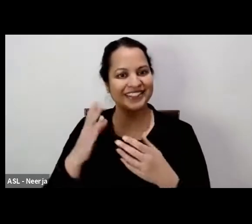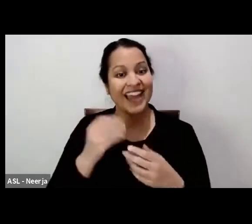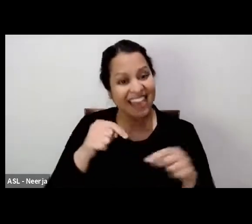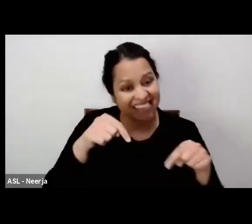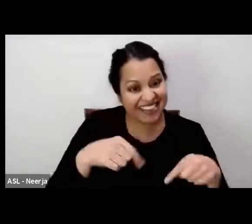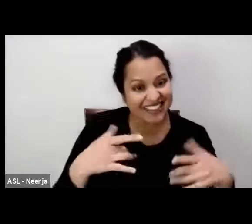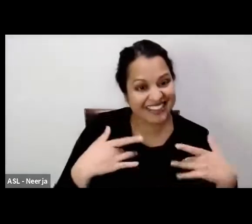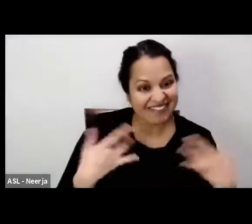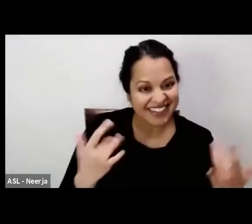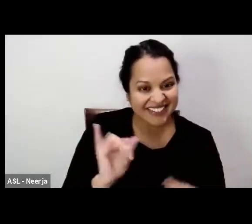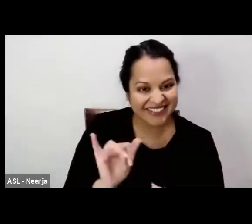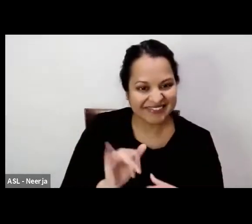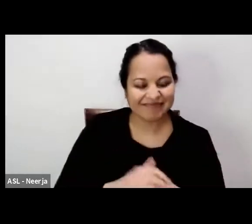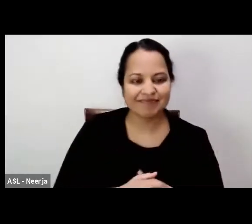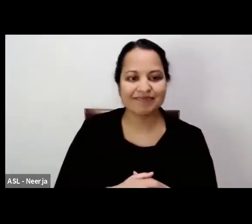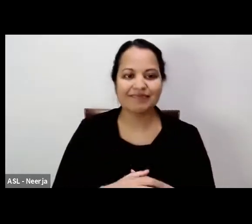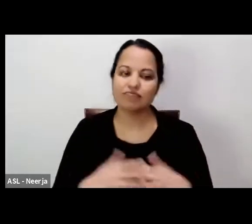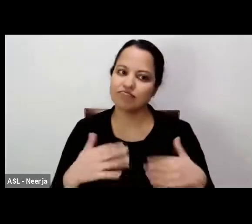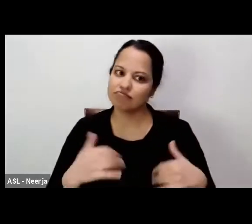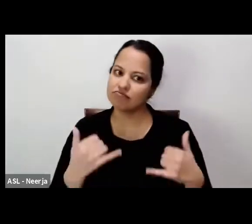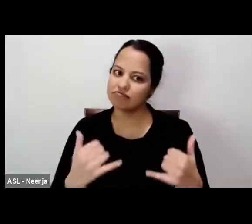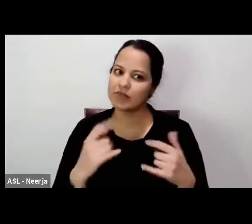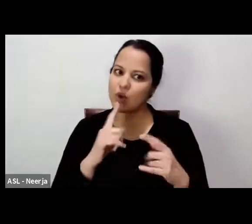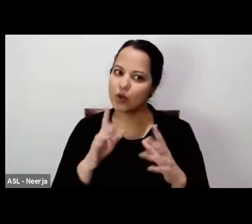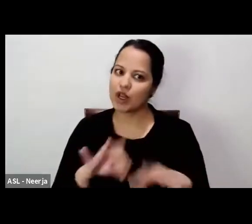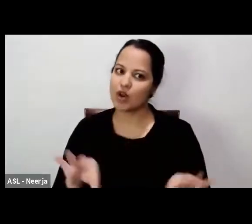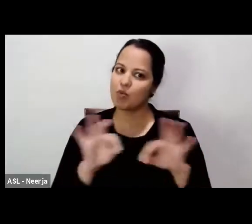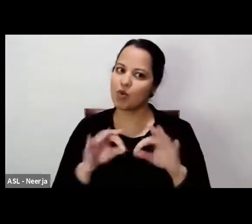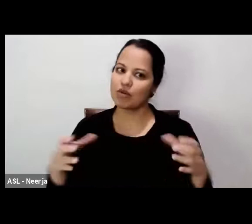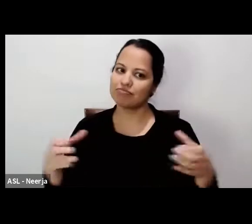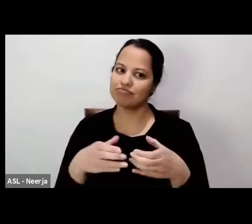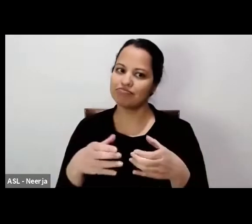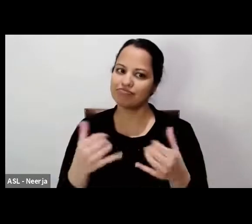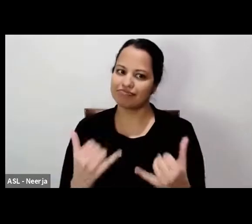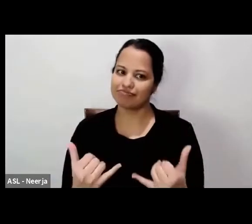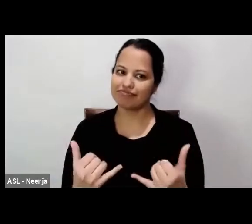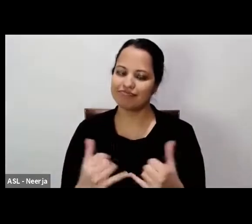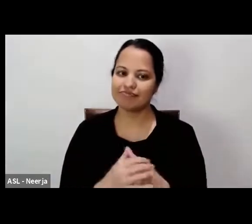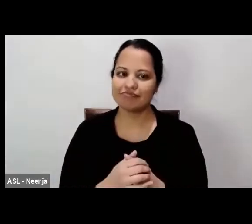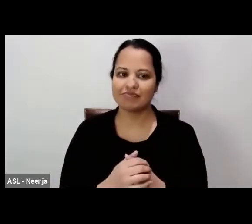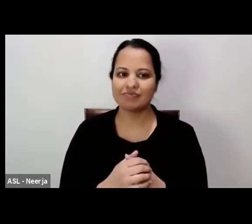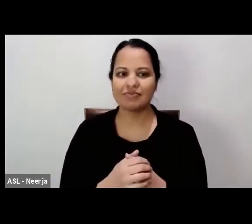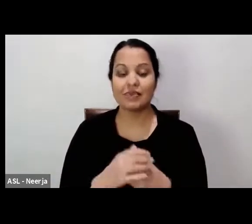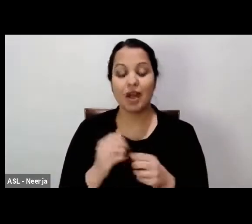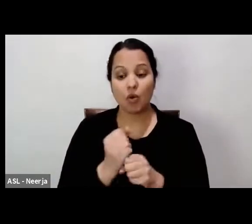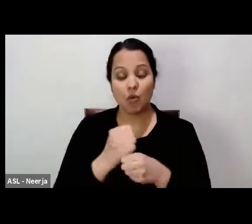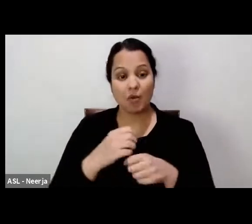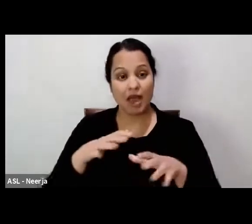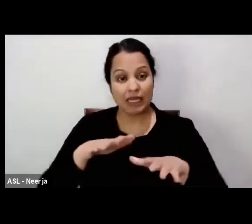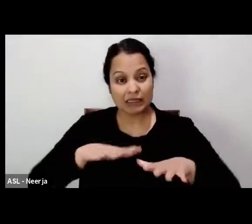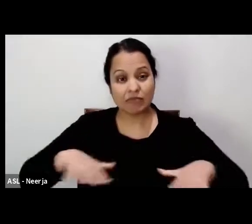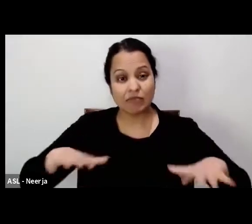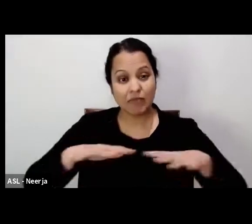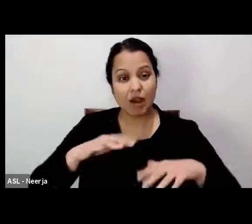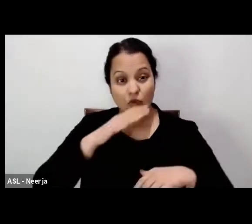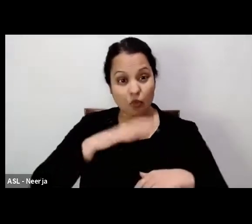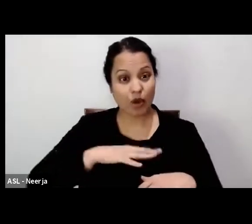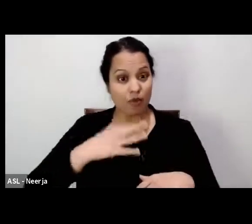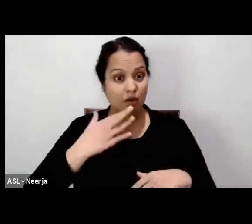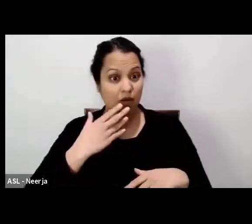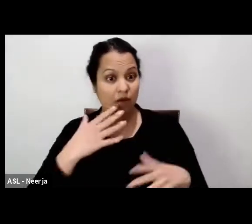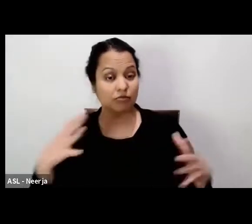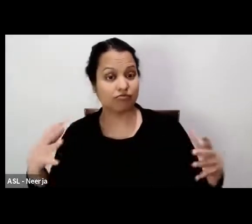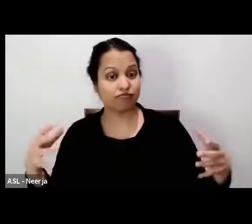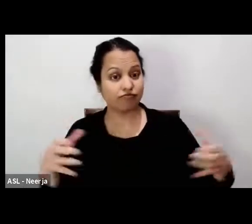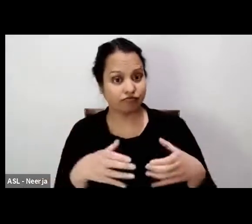important that we're gathered here today. I think creating spaces for women of color to come together is so